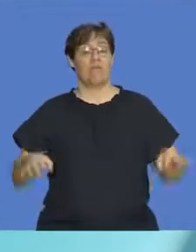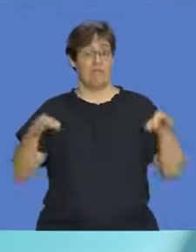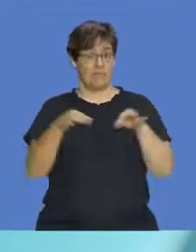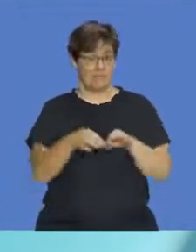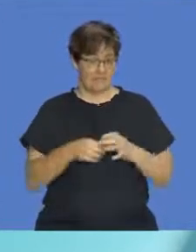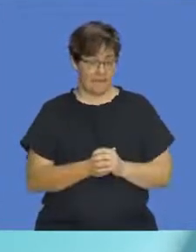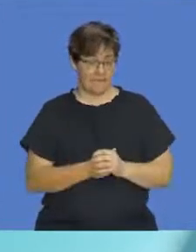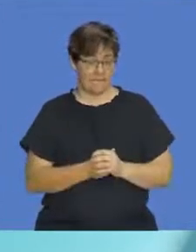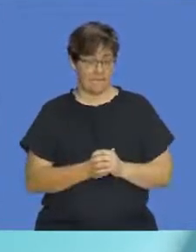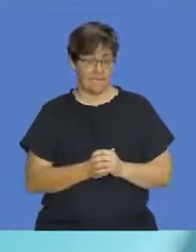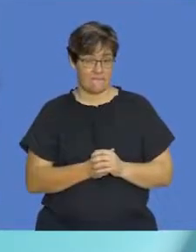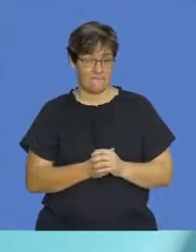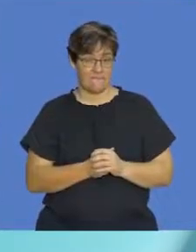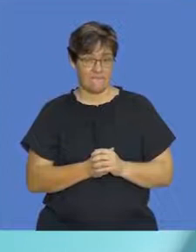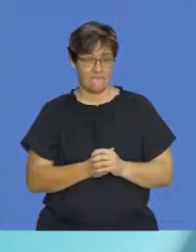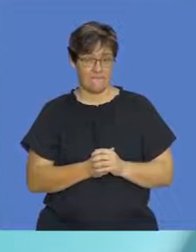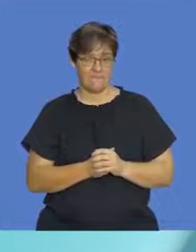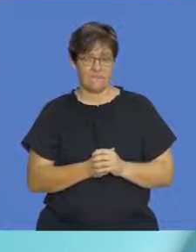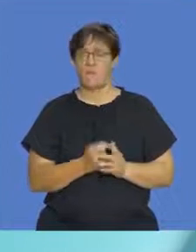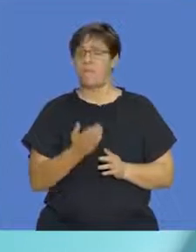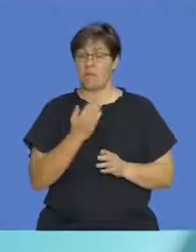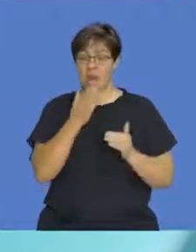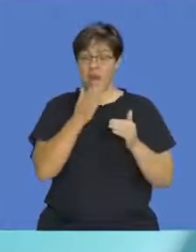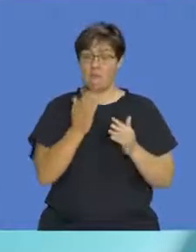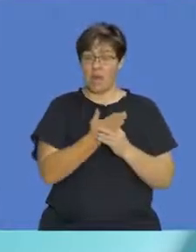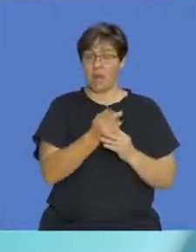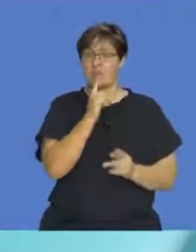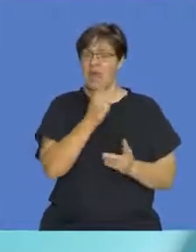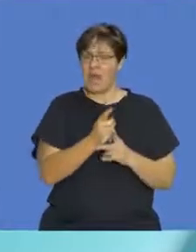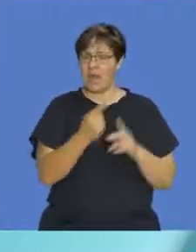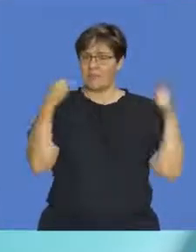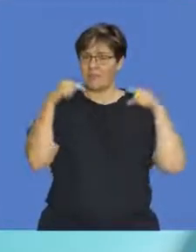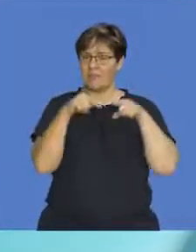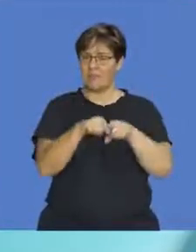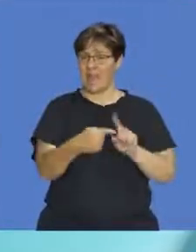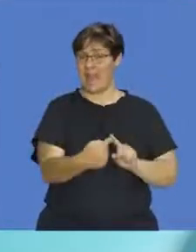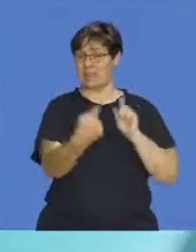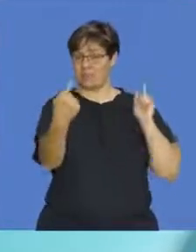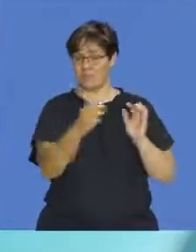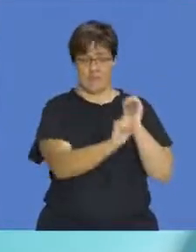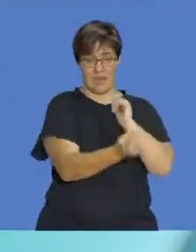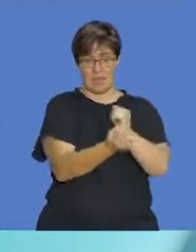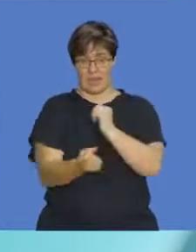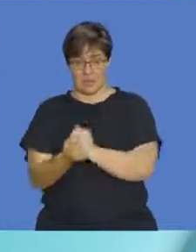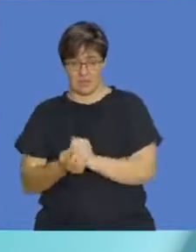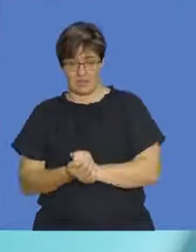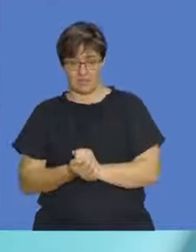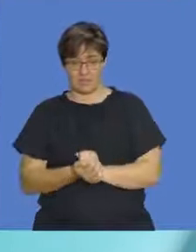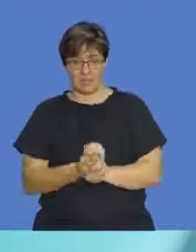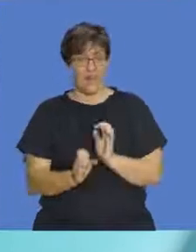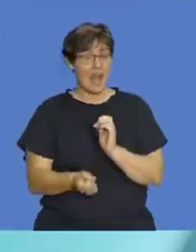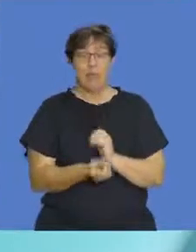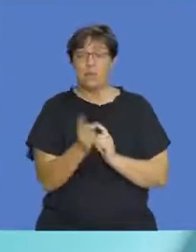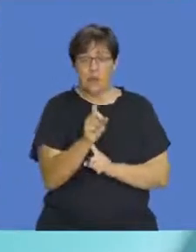ended off by talking about mutually exclusive events. We recognize those are events that